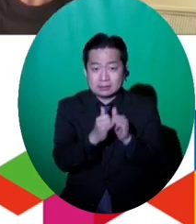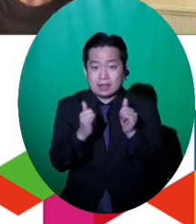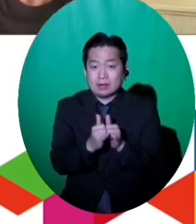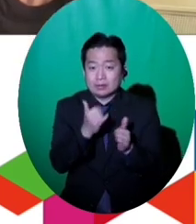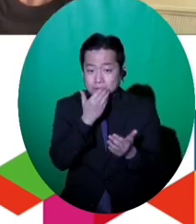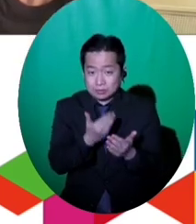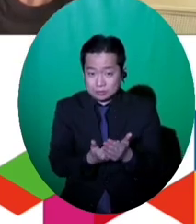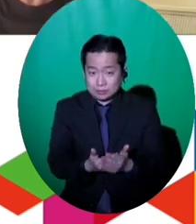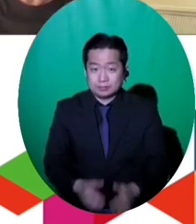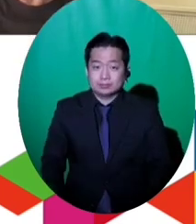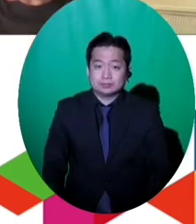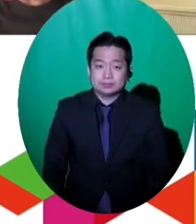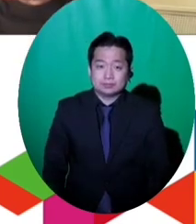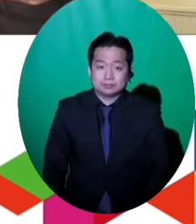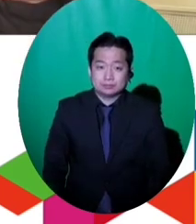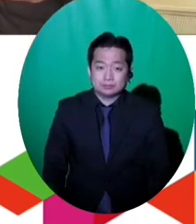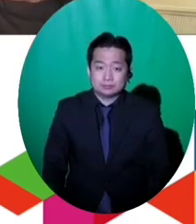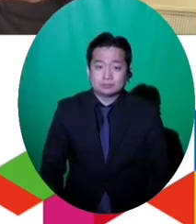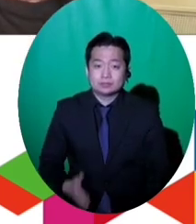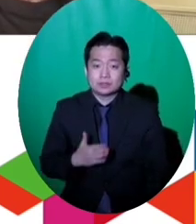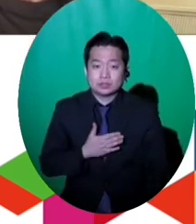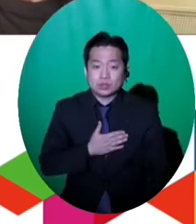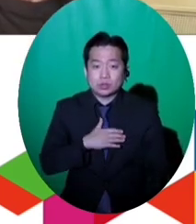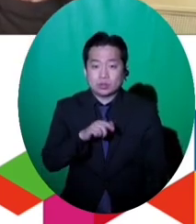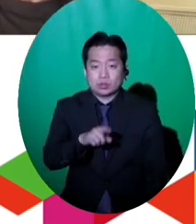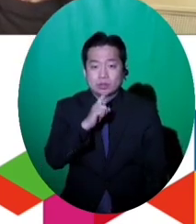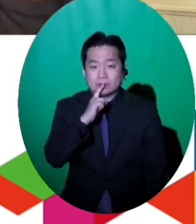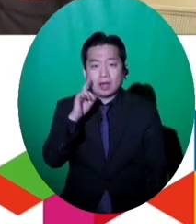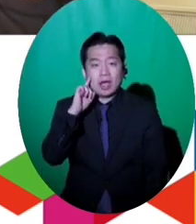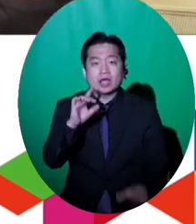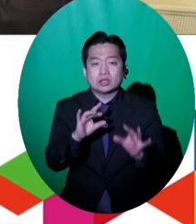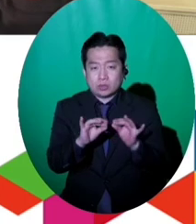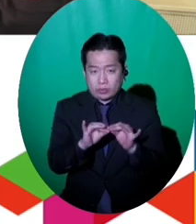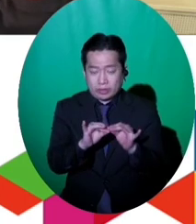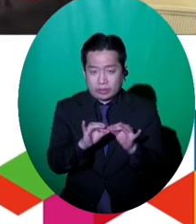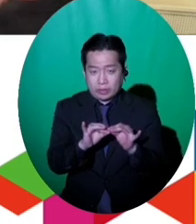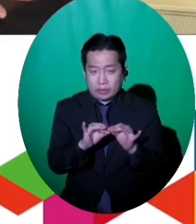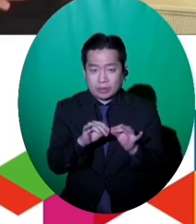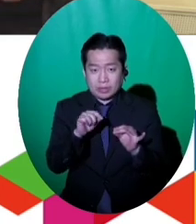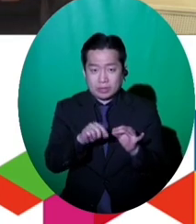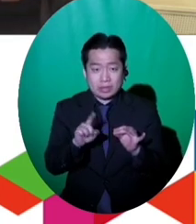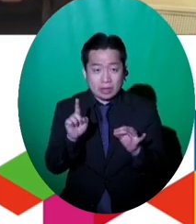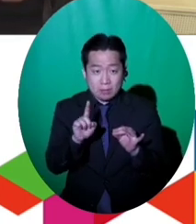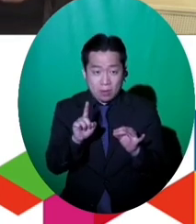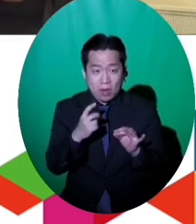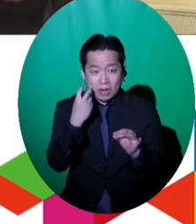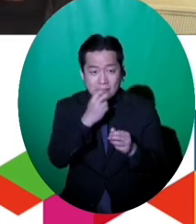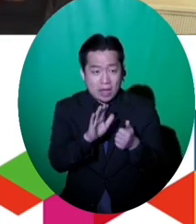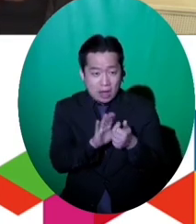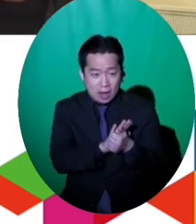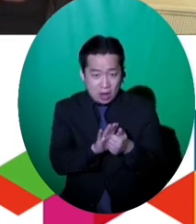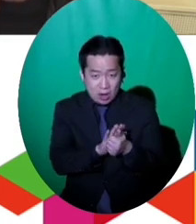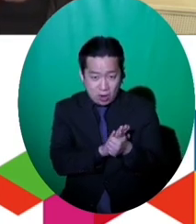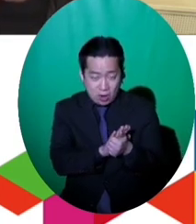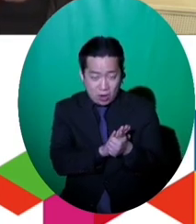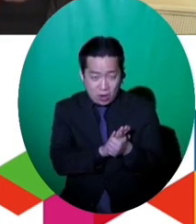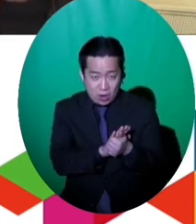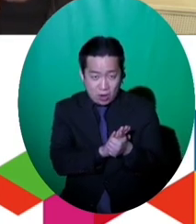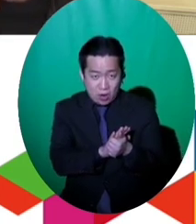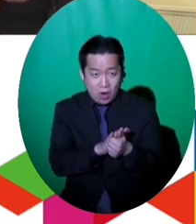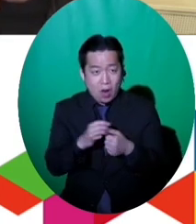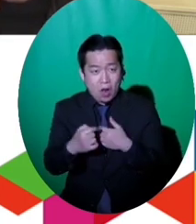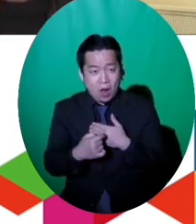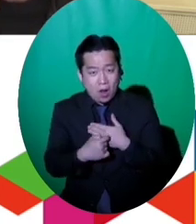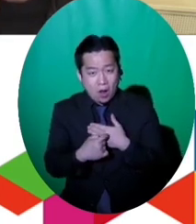there's a new tendency of care washing as a, yeah. like a green washing. Mm-hmm. And oftentimes like corporations